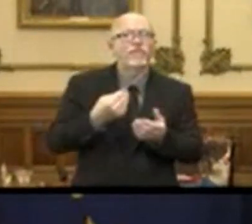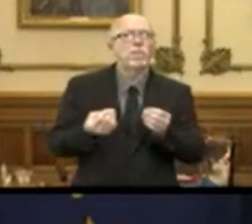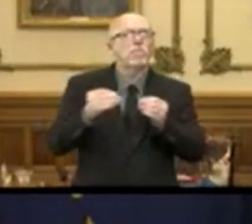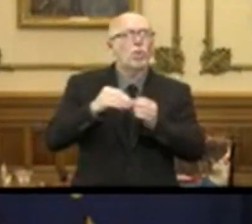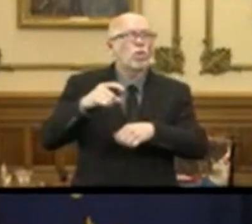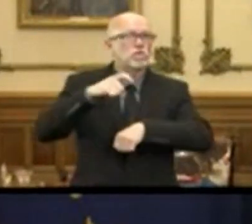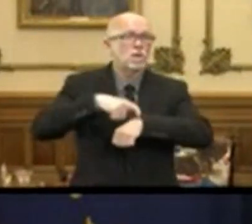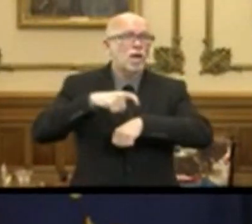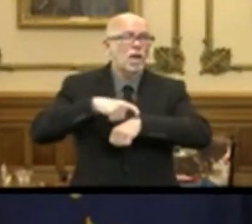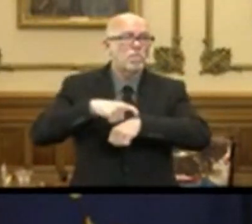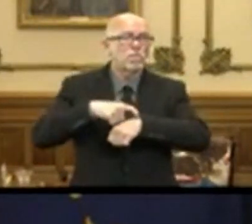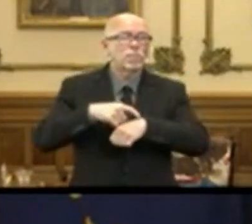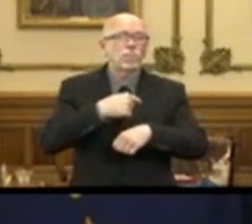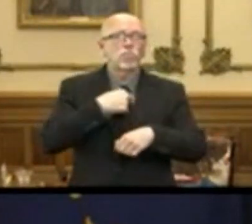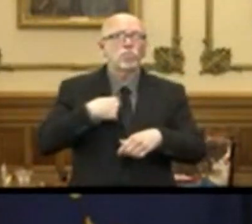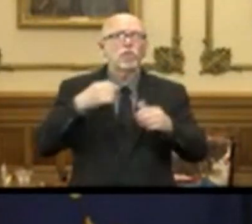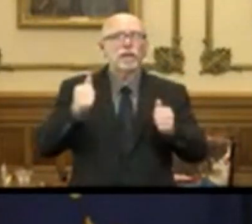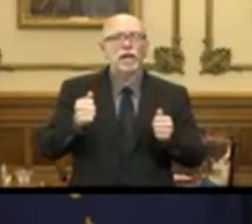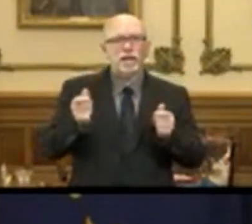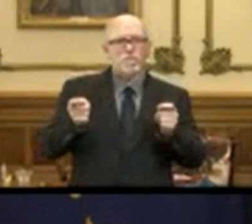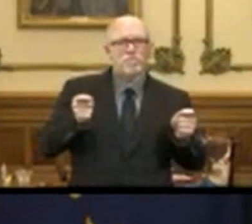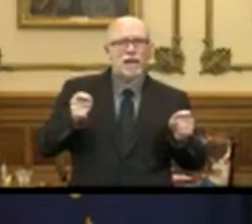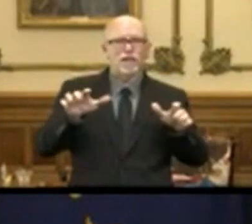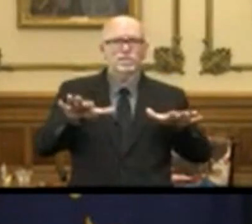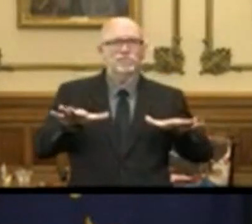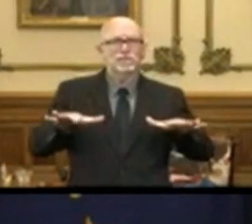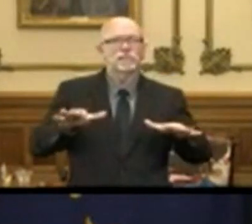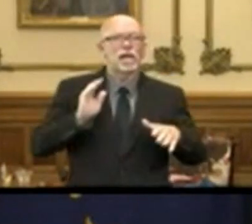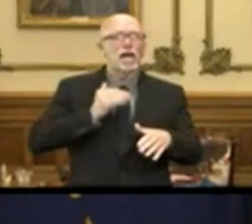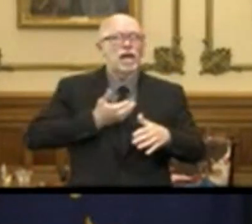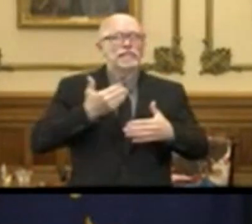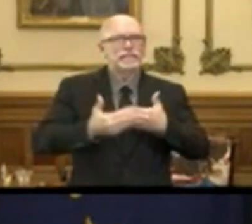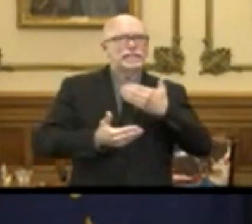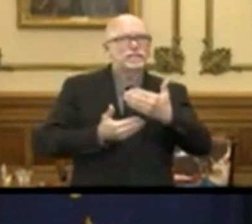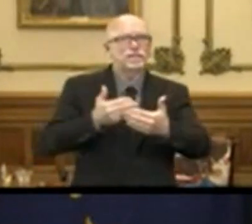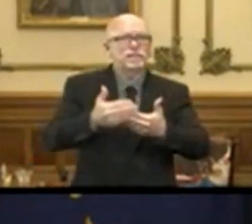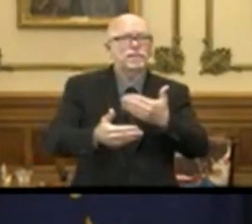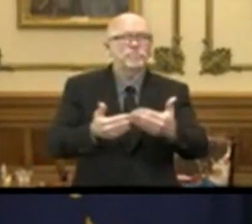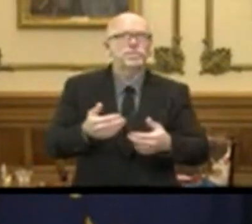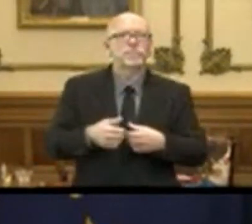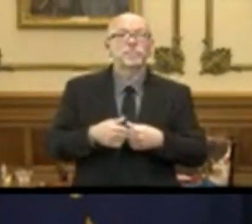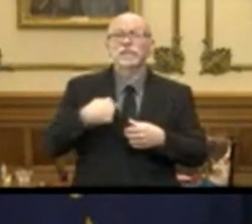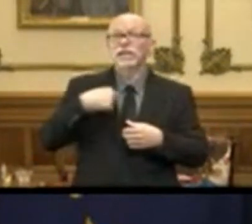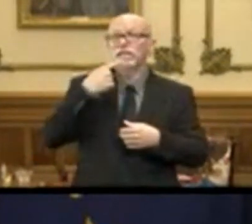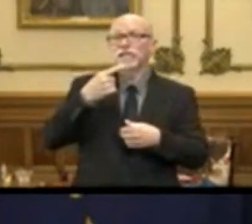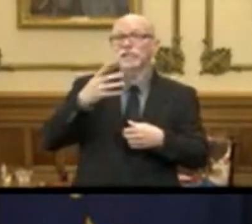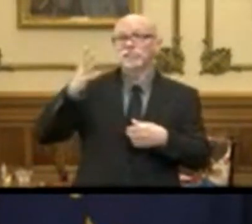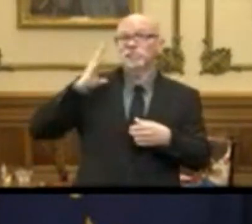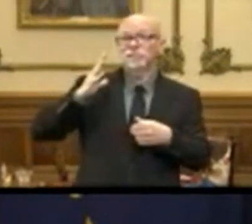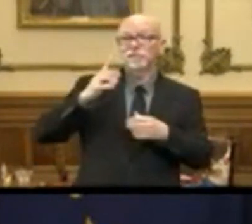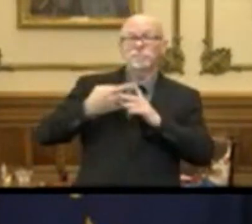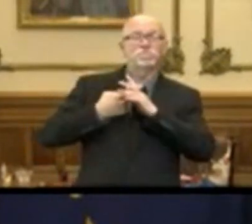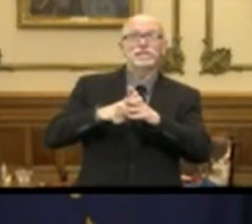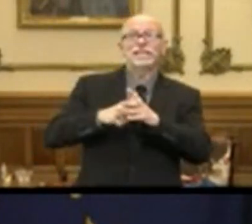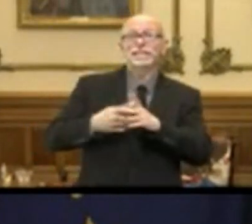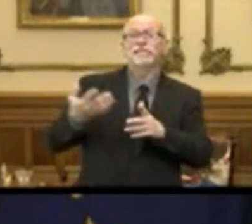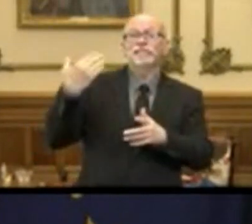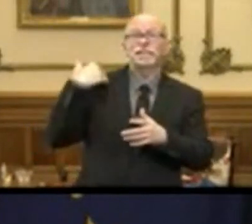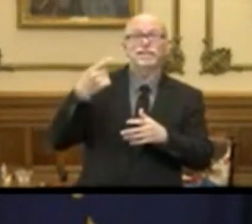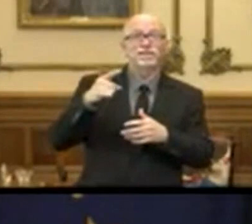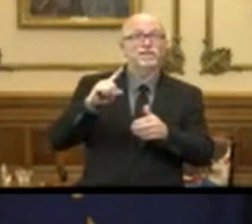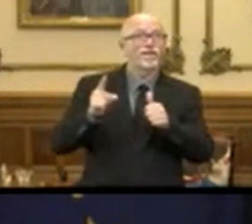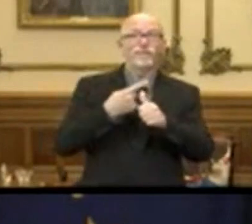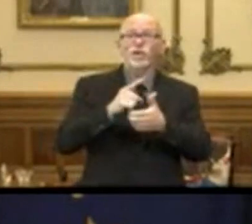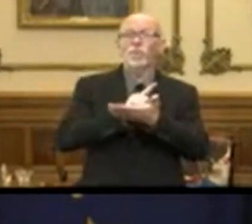time to manage our way through this. I said at the very outset, probably the